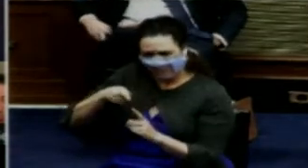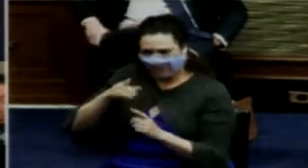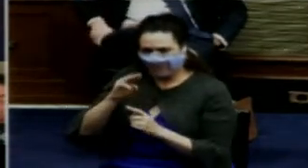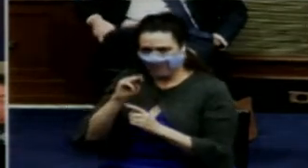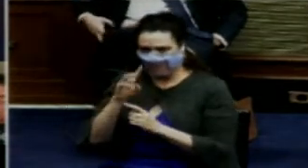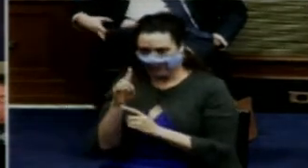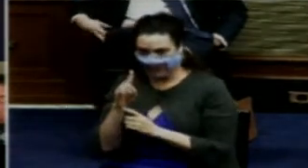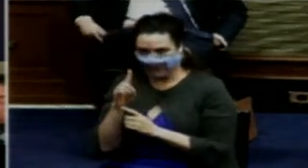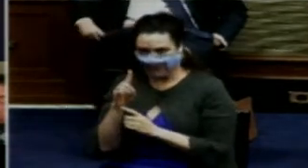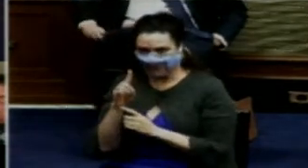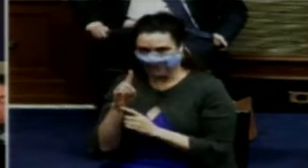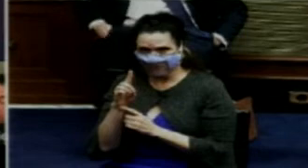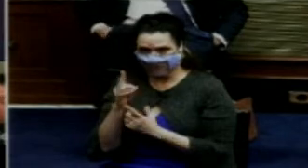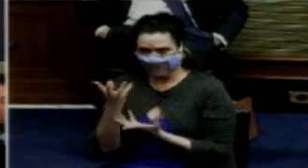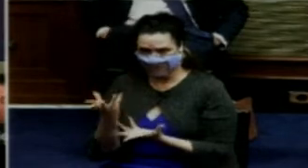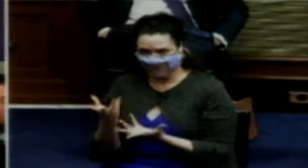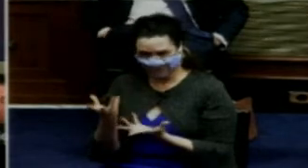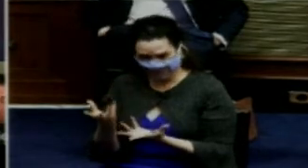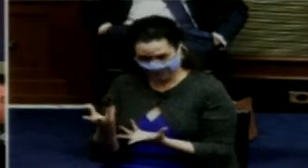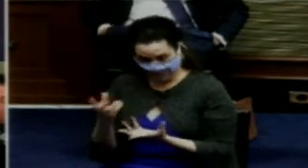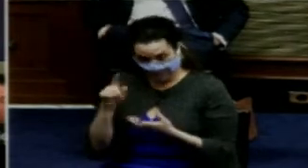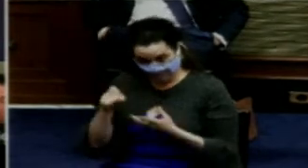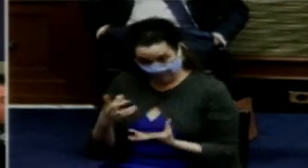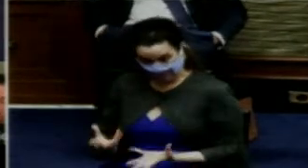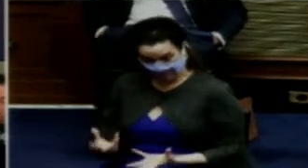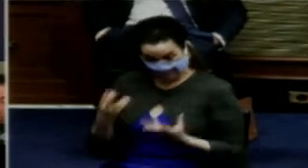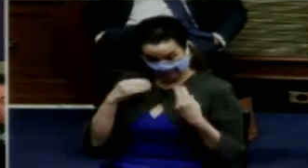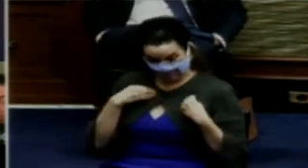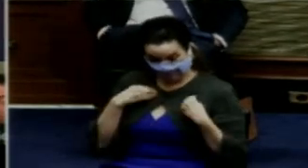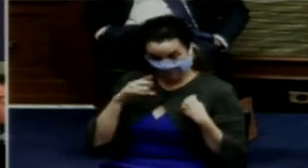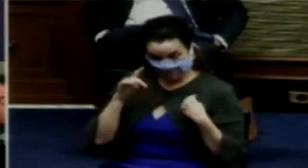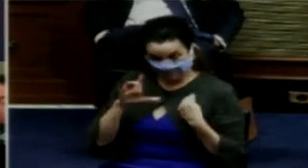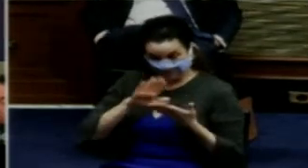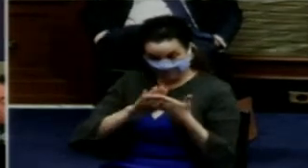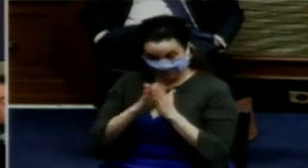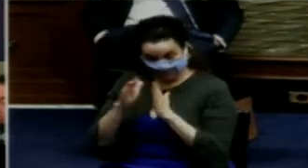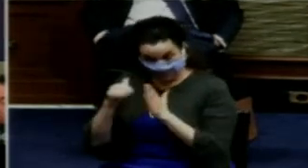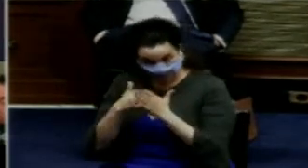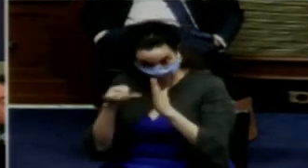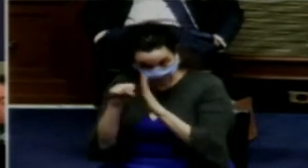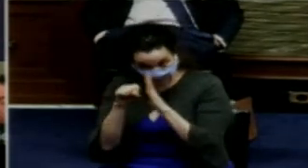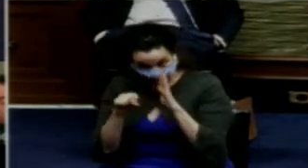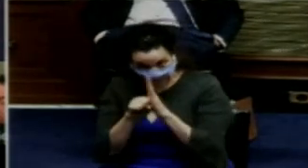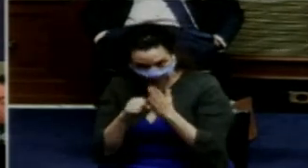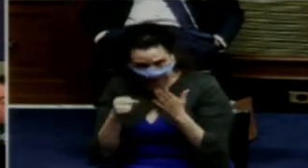consent is required before Congress can admit Washington, D.C. as a new state?